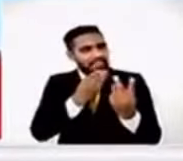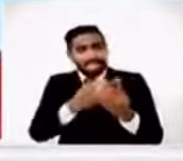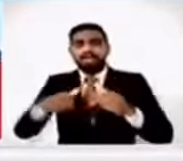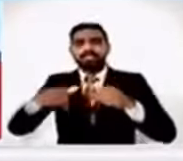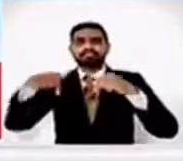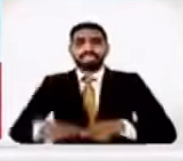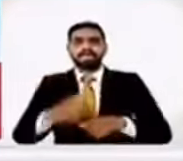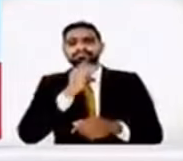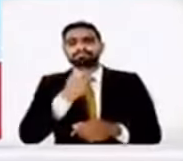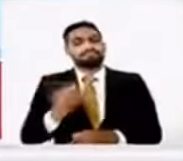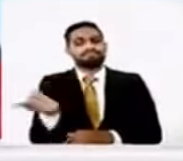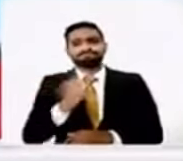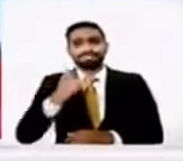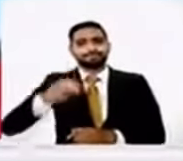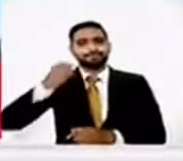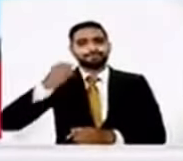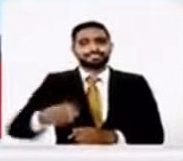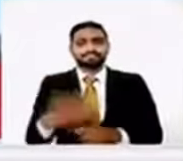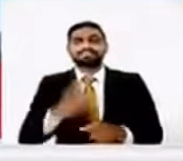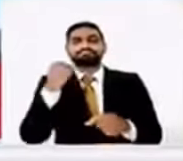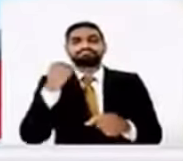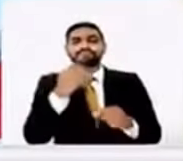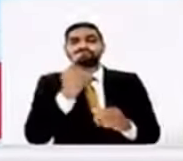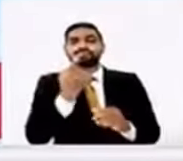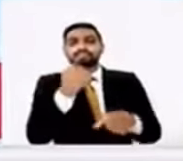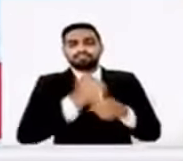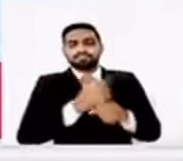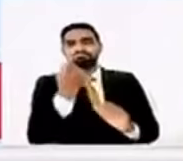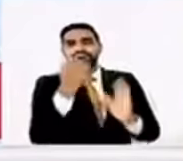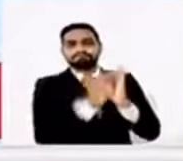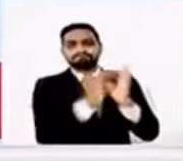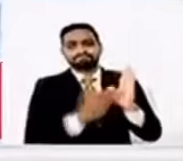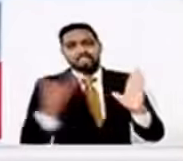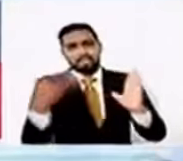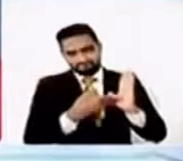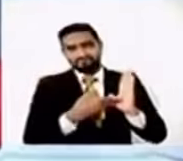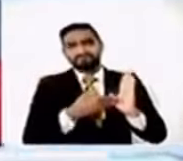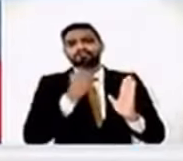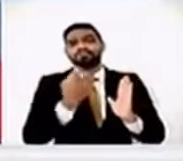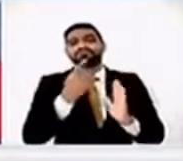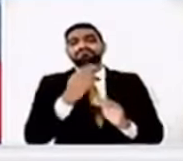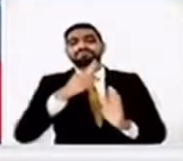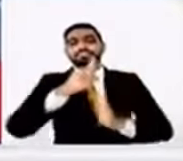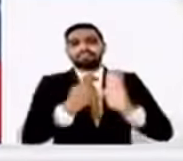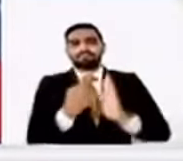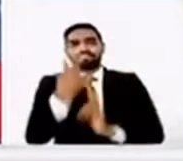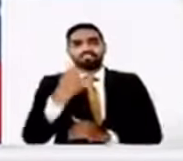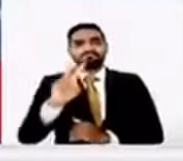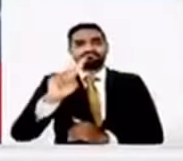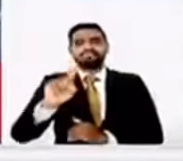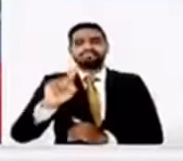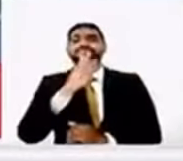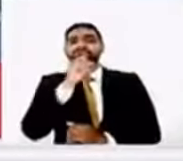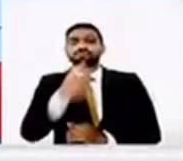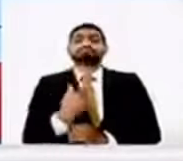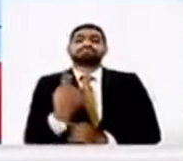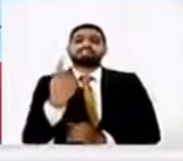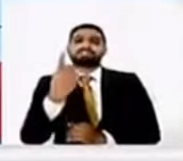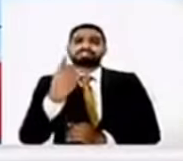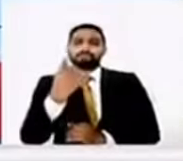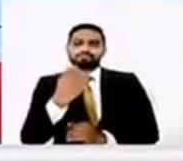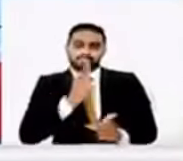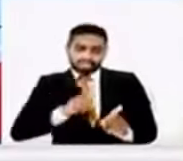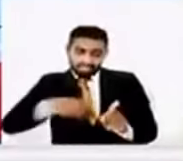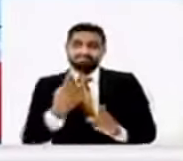is mentioned in the budget that from January 2021, 1,000 rupees is the wage for the